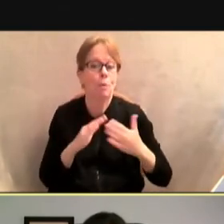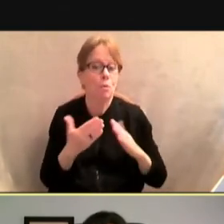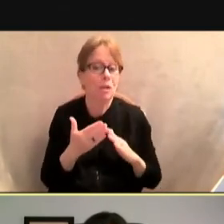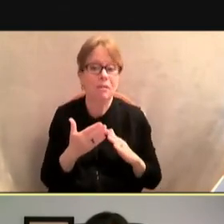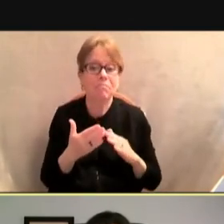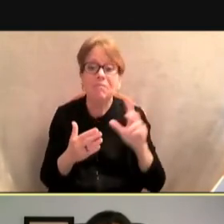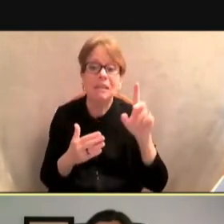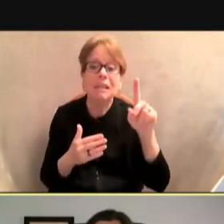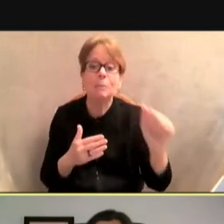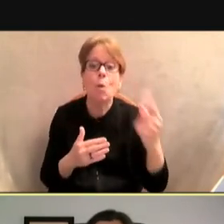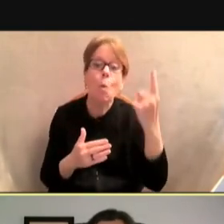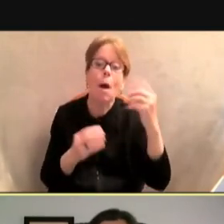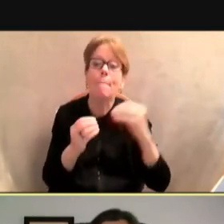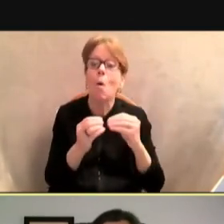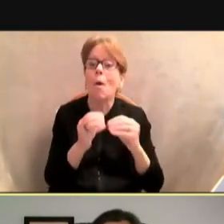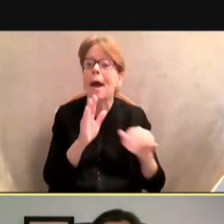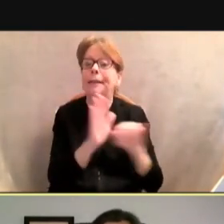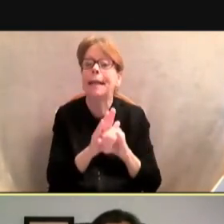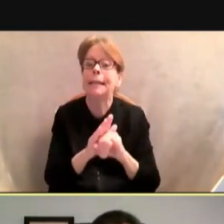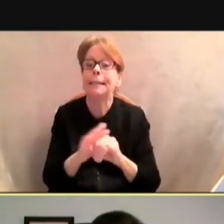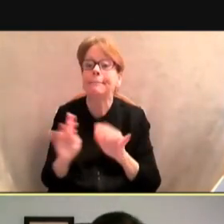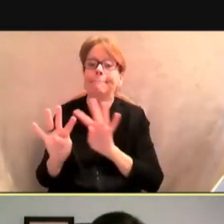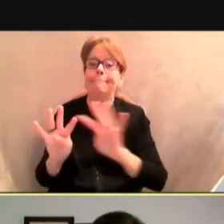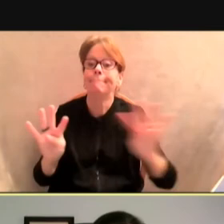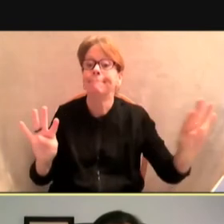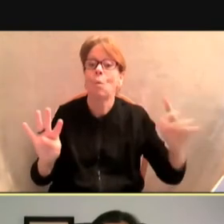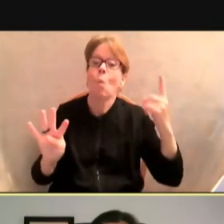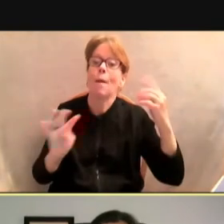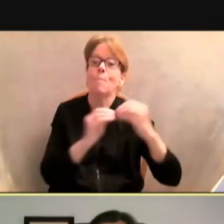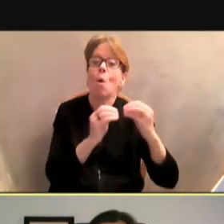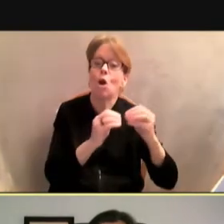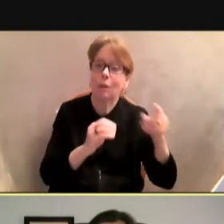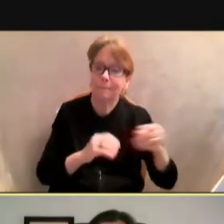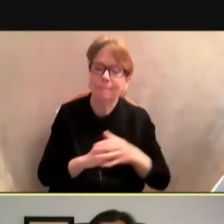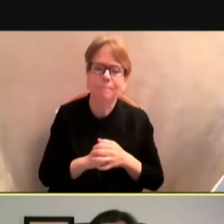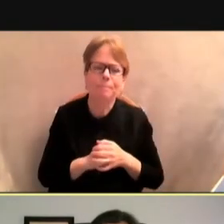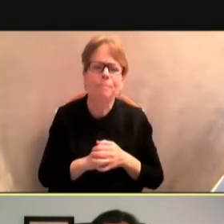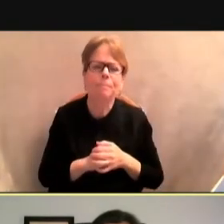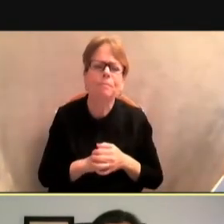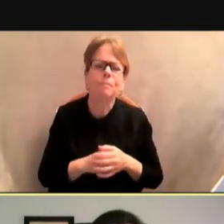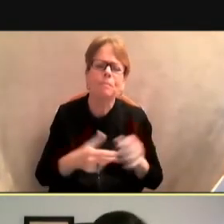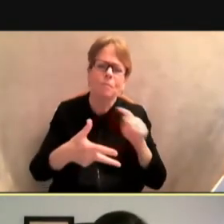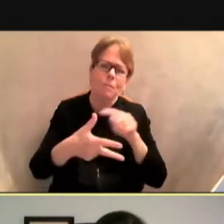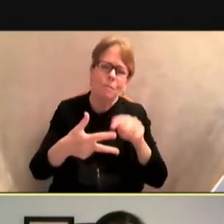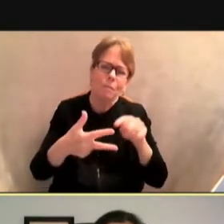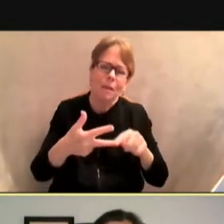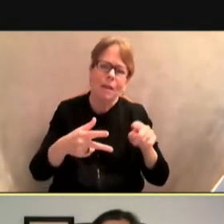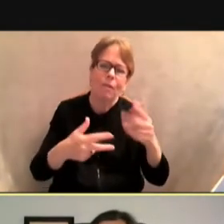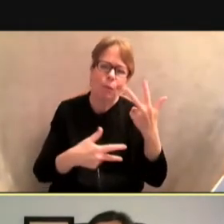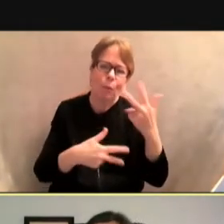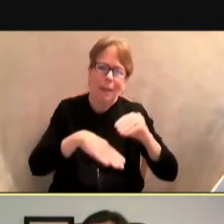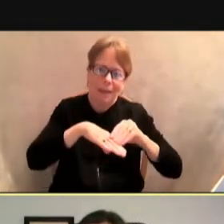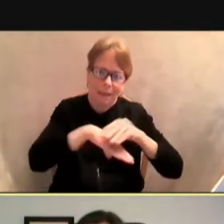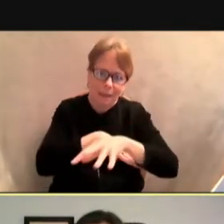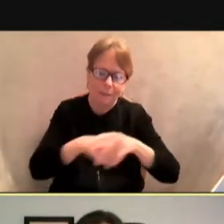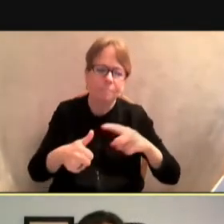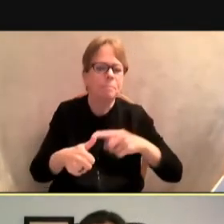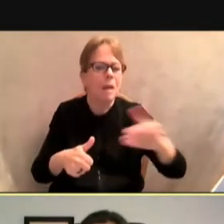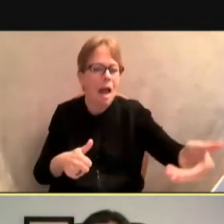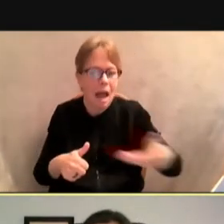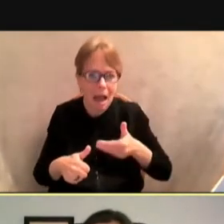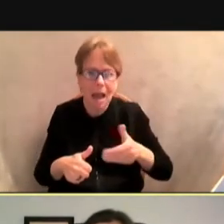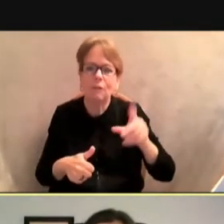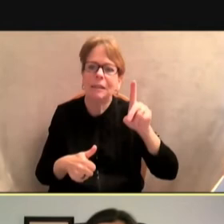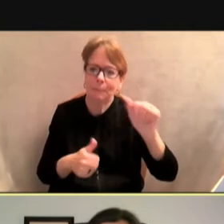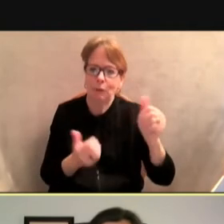identity that is routinely experienced among our ranks. The three forces here that we will talk about are hiring of a disability